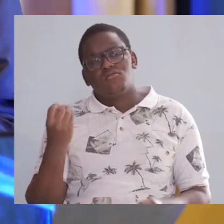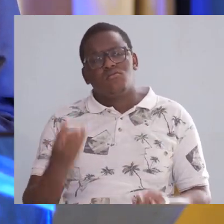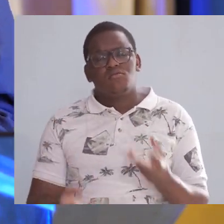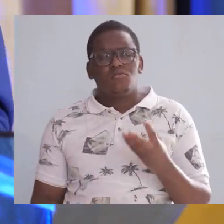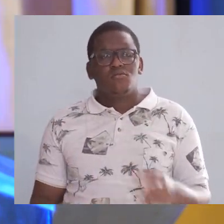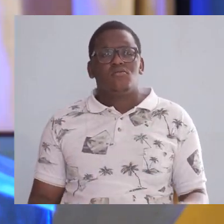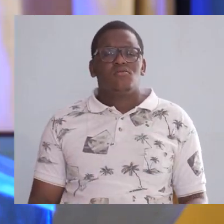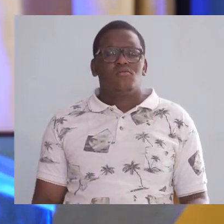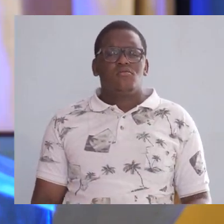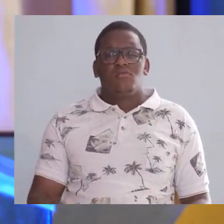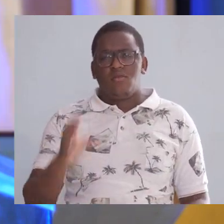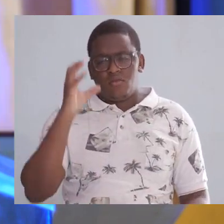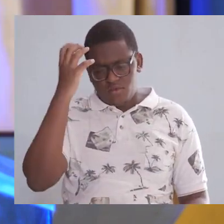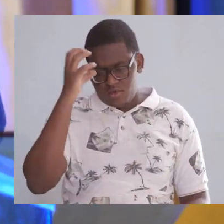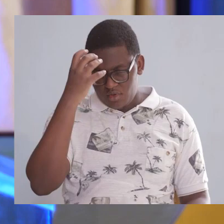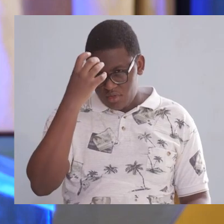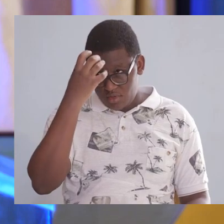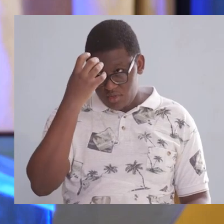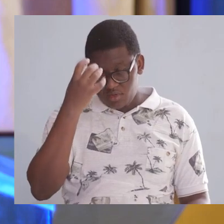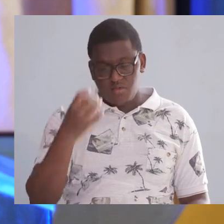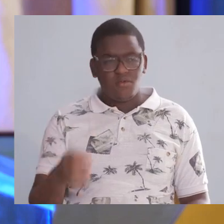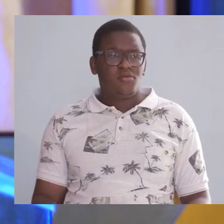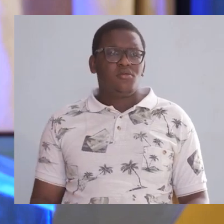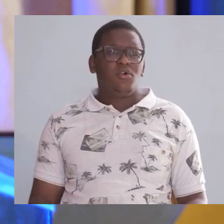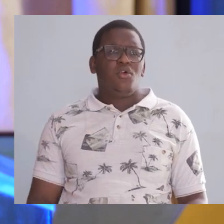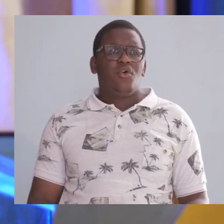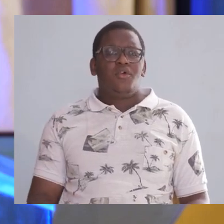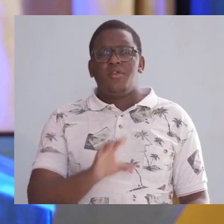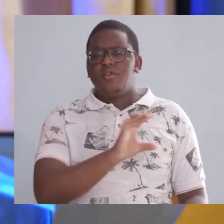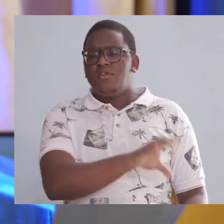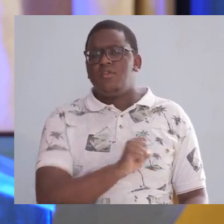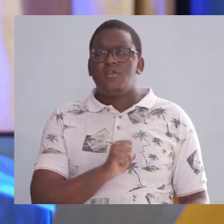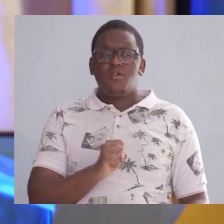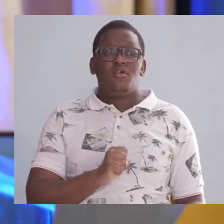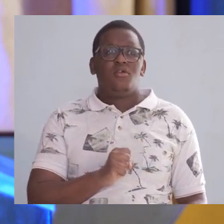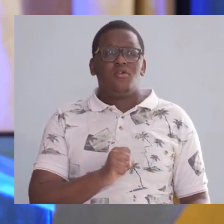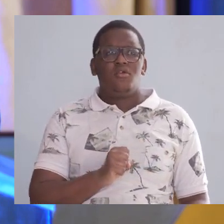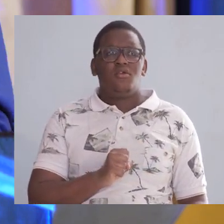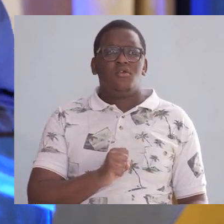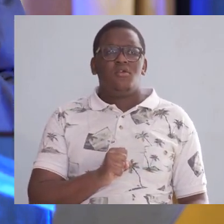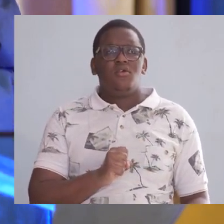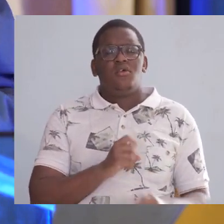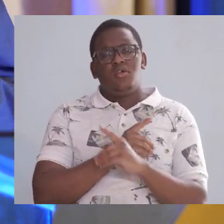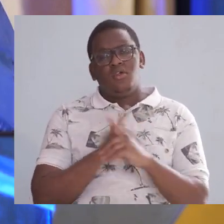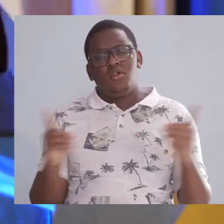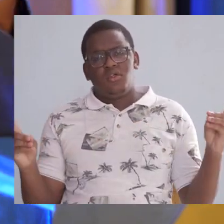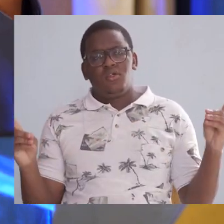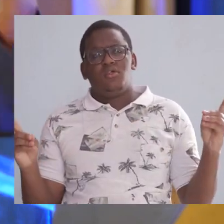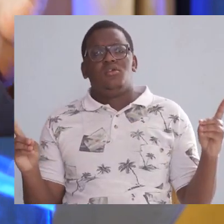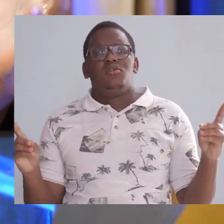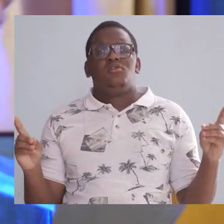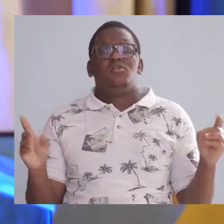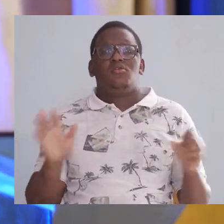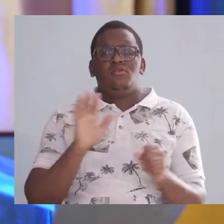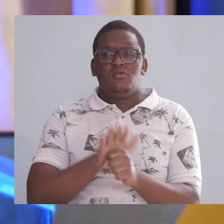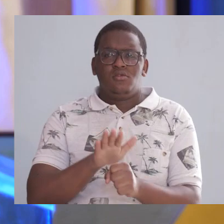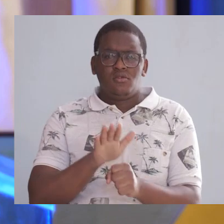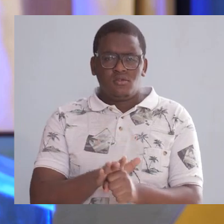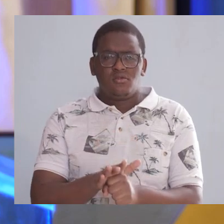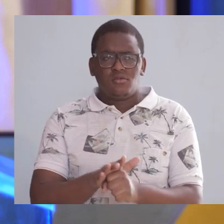Lord releases a curse upon the house of everyone who steals, and destruction becomes manifest in that